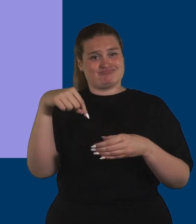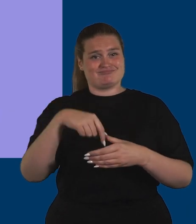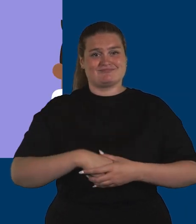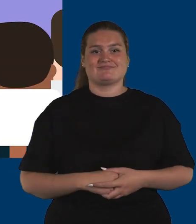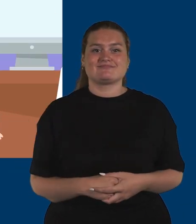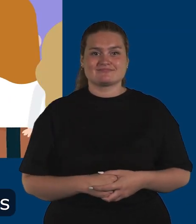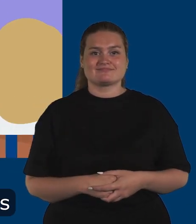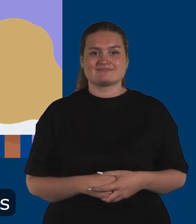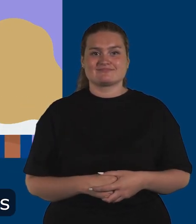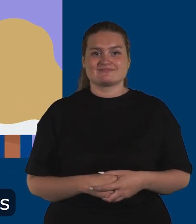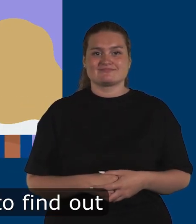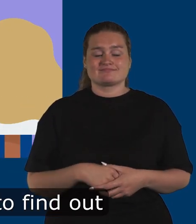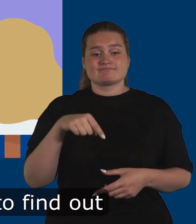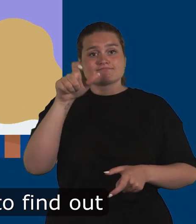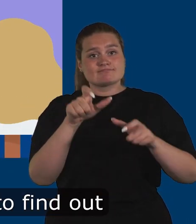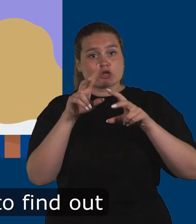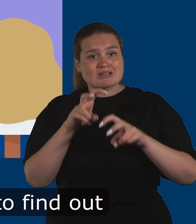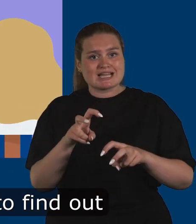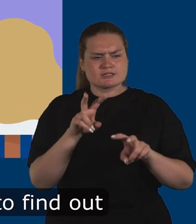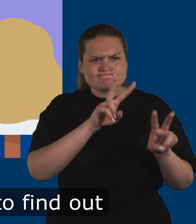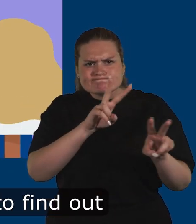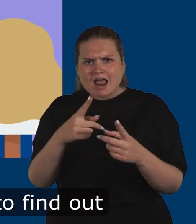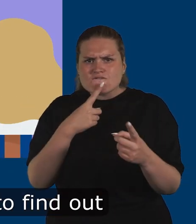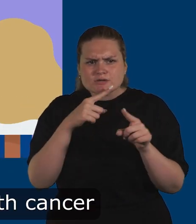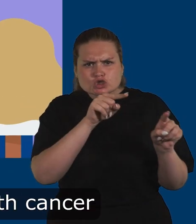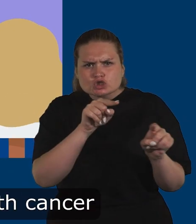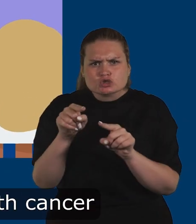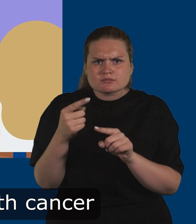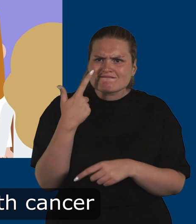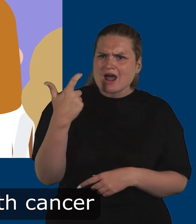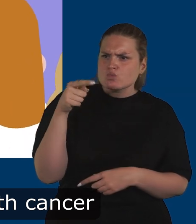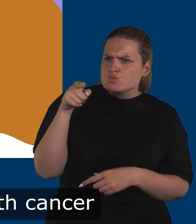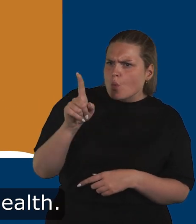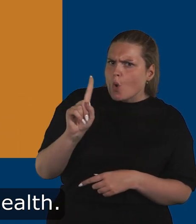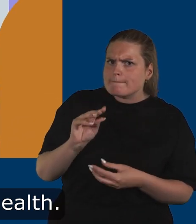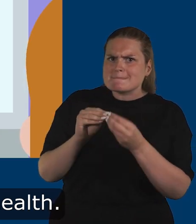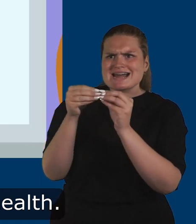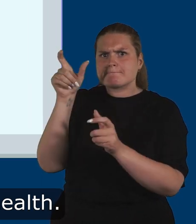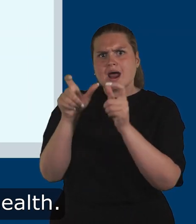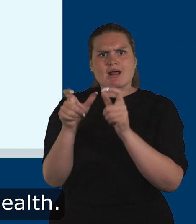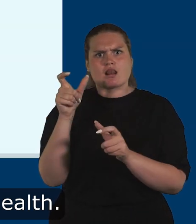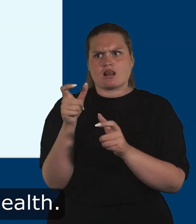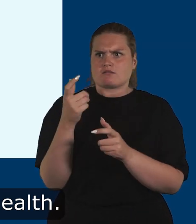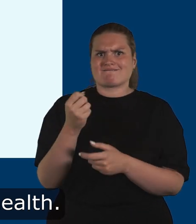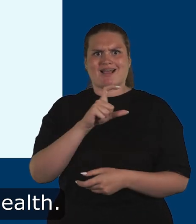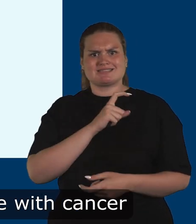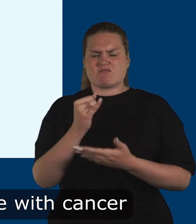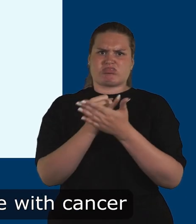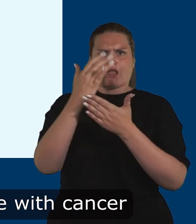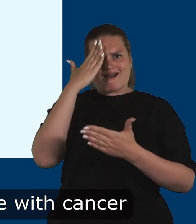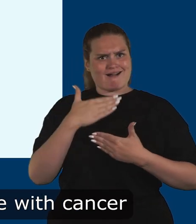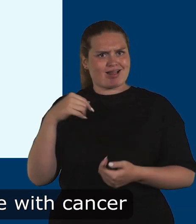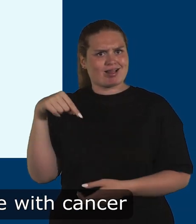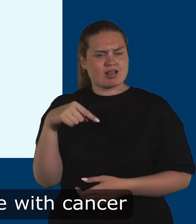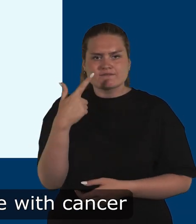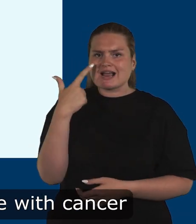place. The researchers read to the other studies to find out what makes people with cancer have poor mental health. They